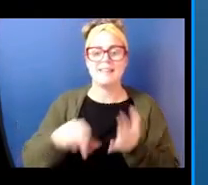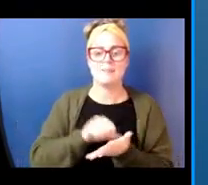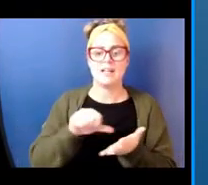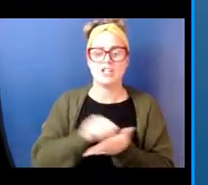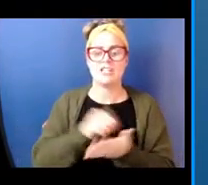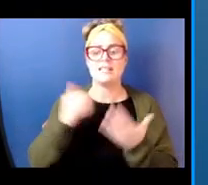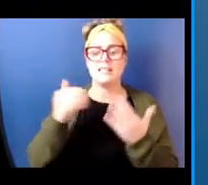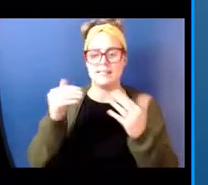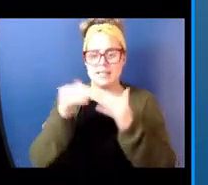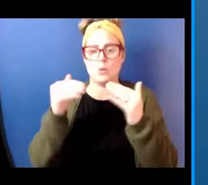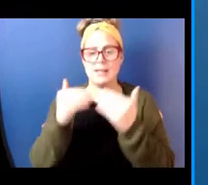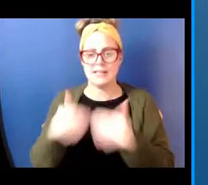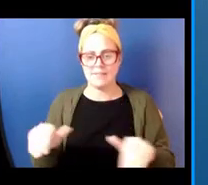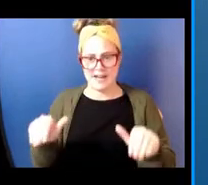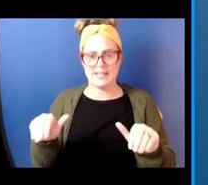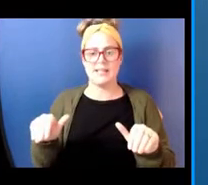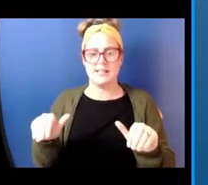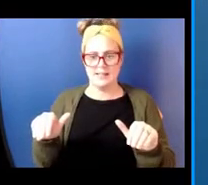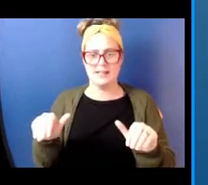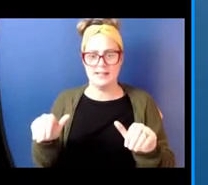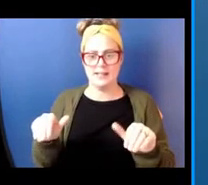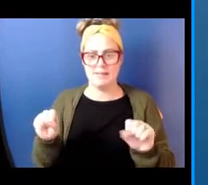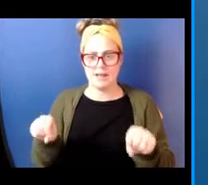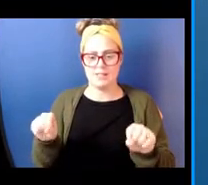equally divided as possible